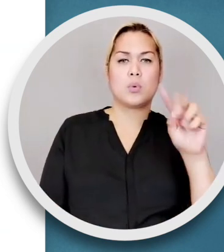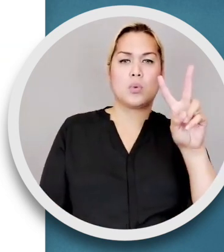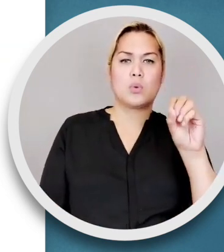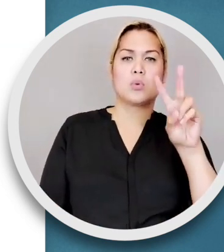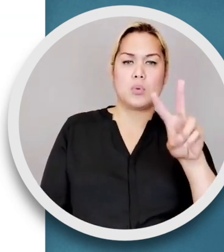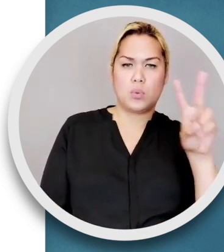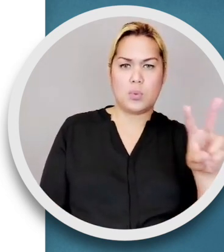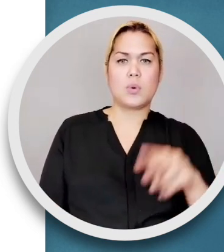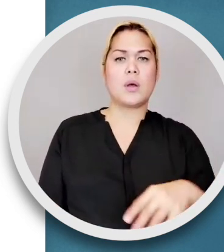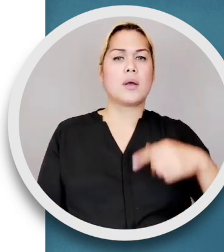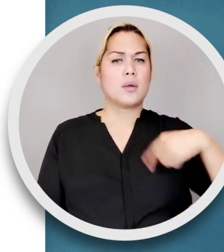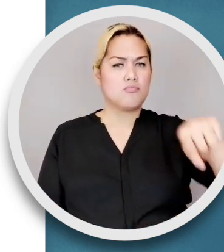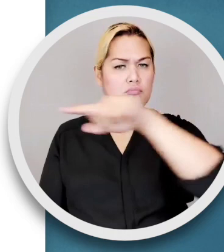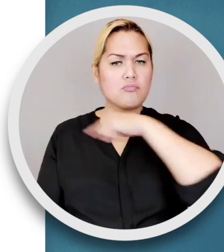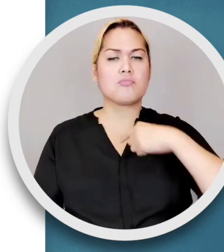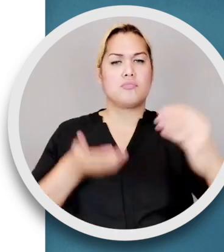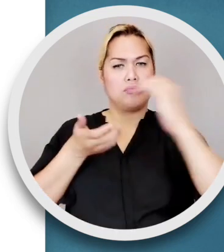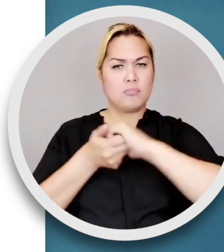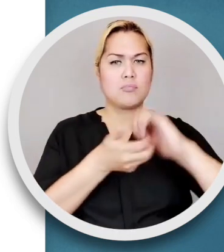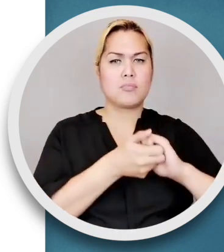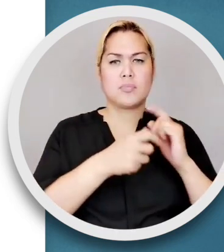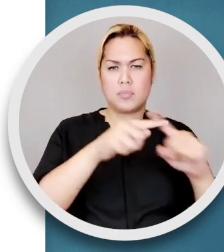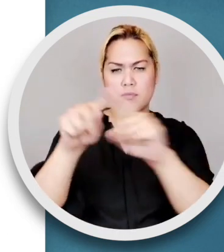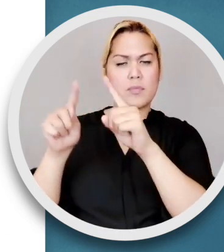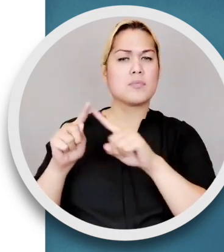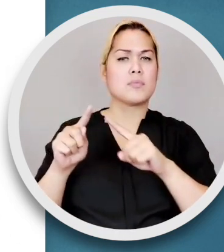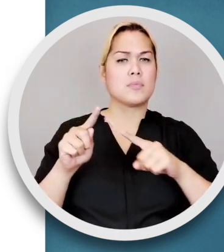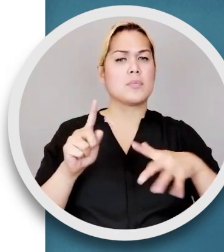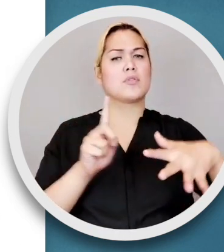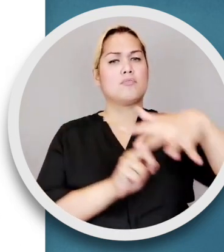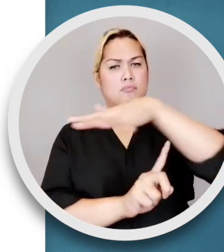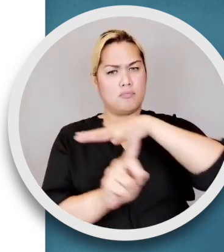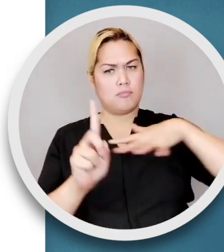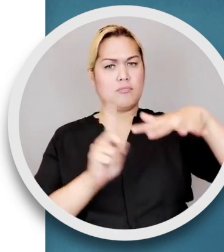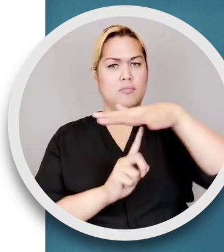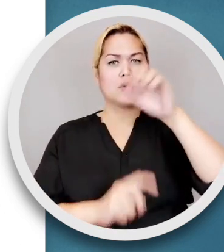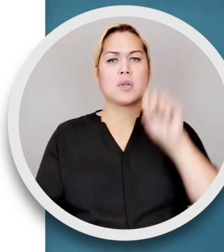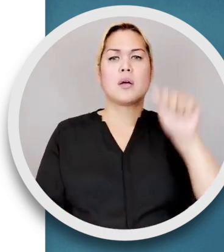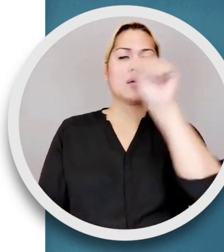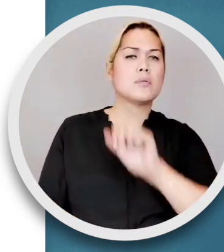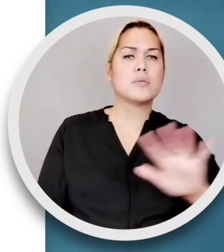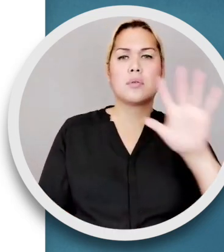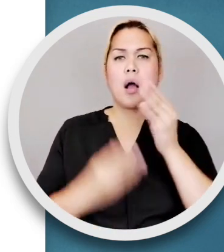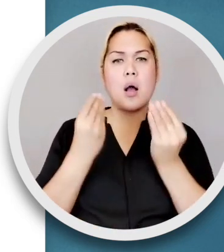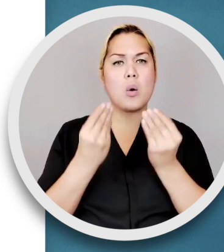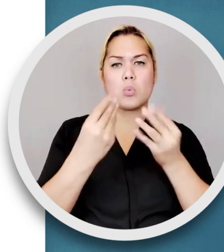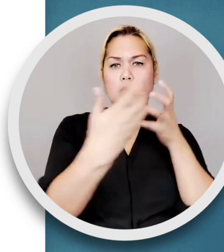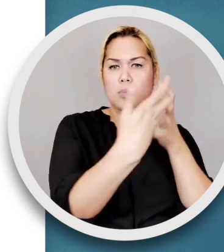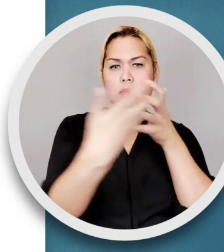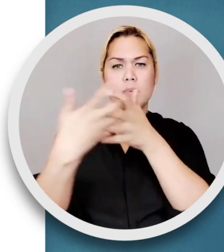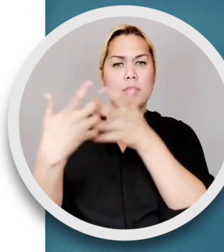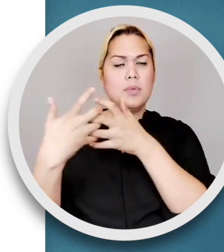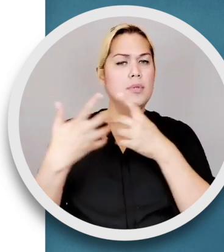The call of our partners and stakeholders in South Asia is to more systematically respond to the different dimensions of